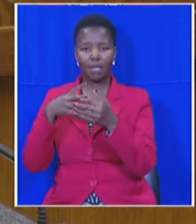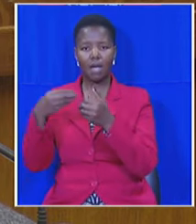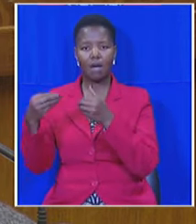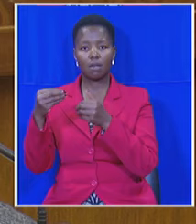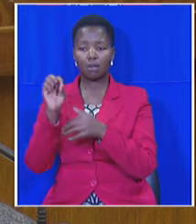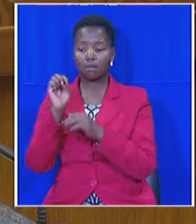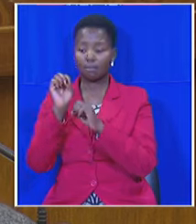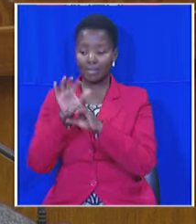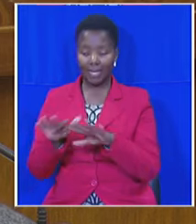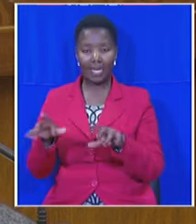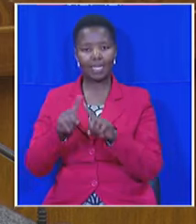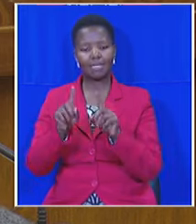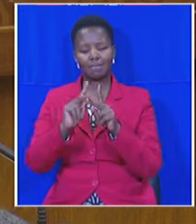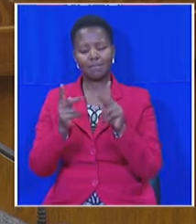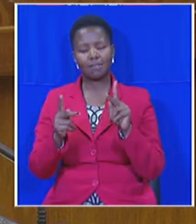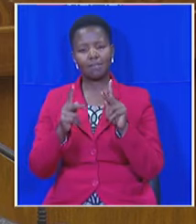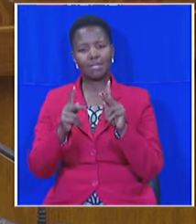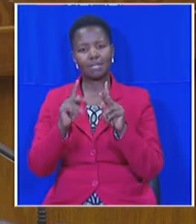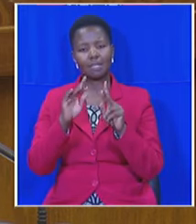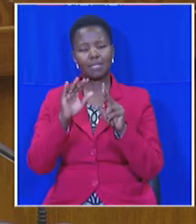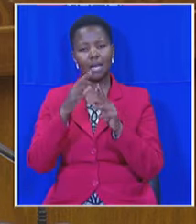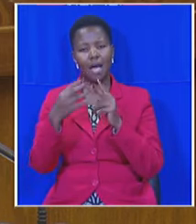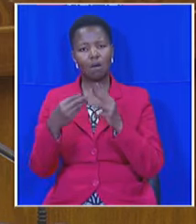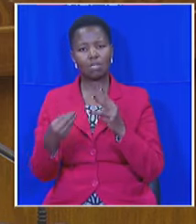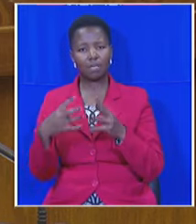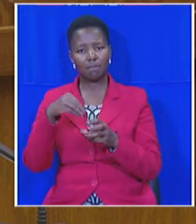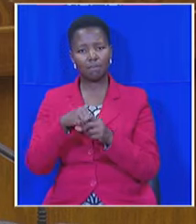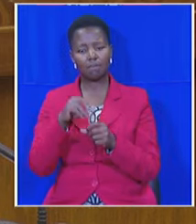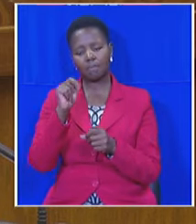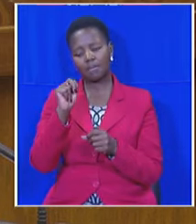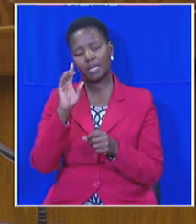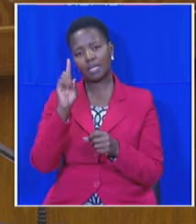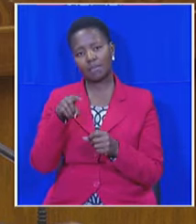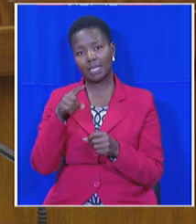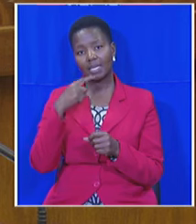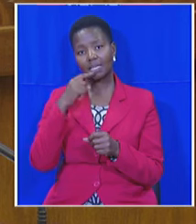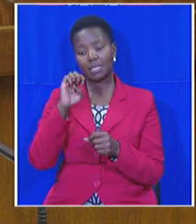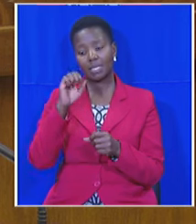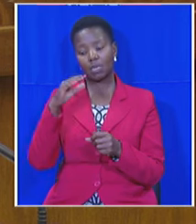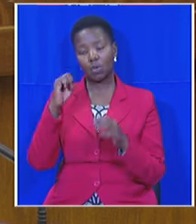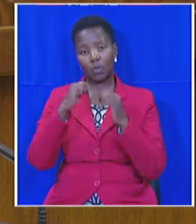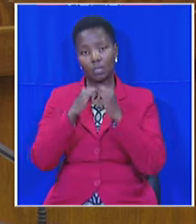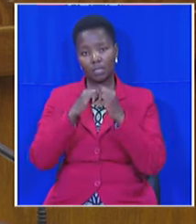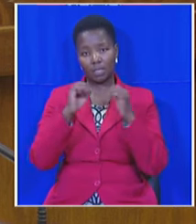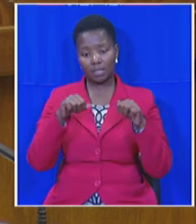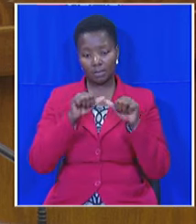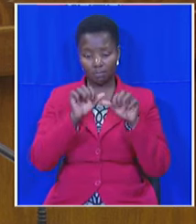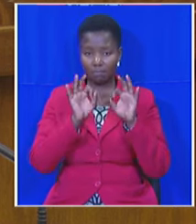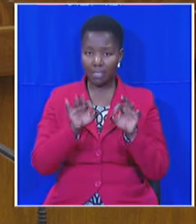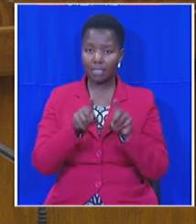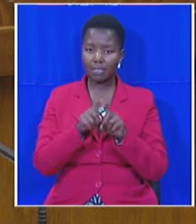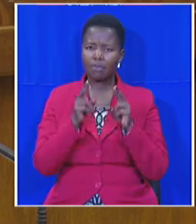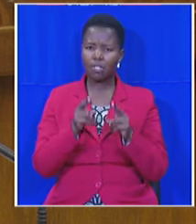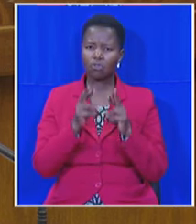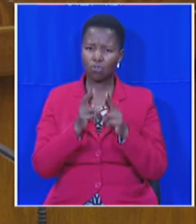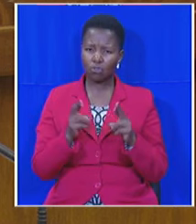its sub-outcomes of the NDP, namely ecosystems are sustained and natural resources are used efficiently,